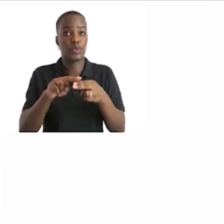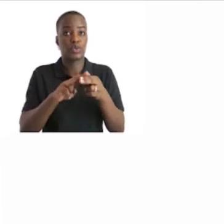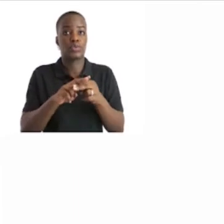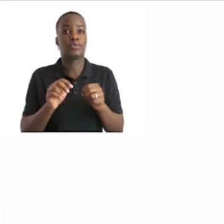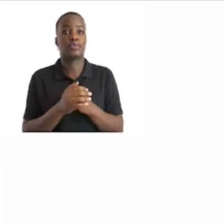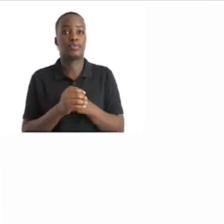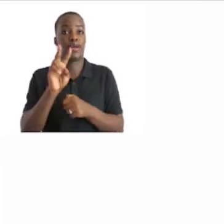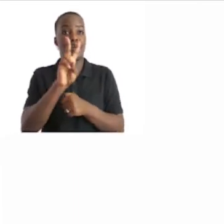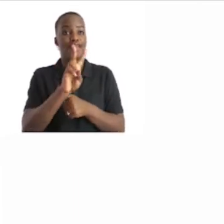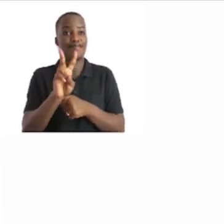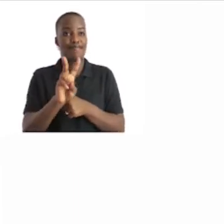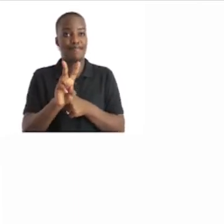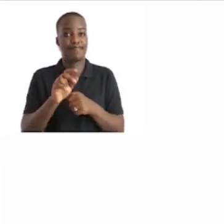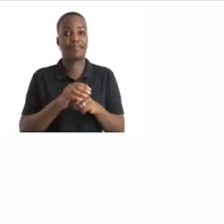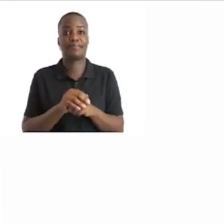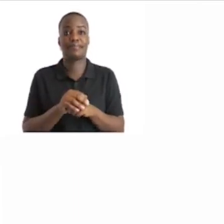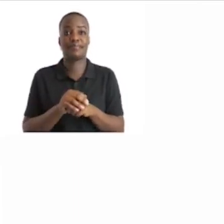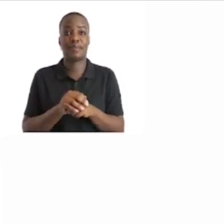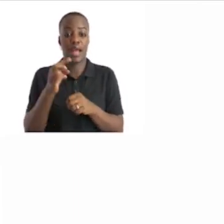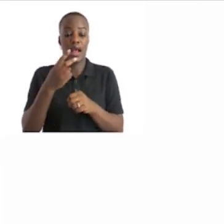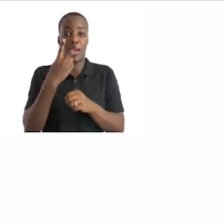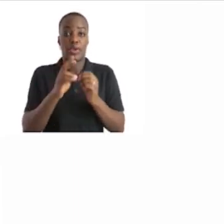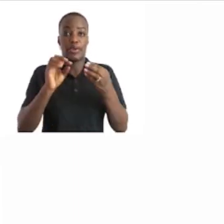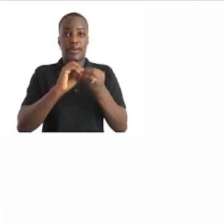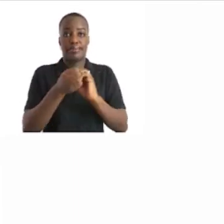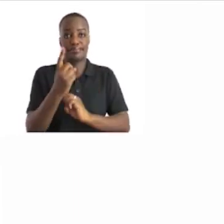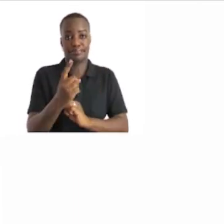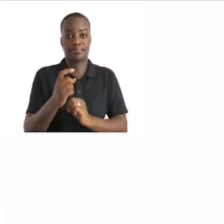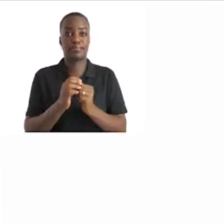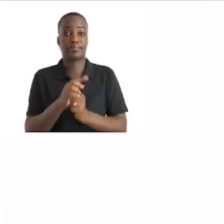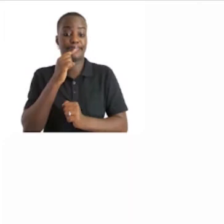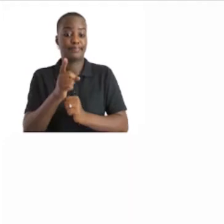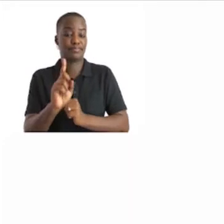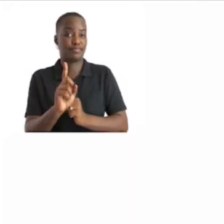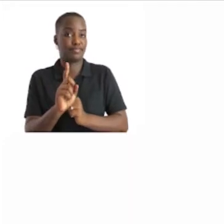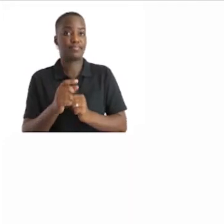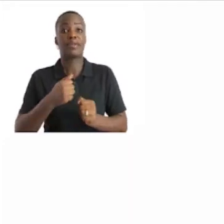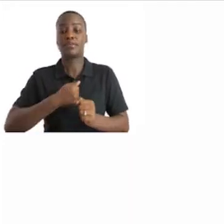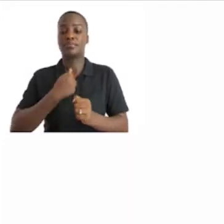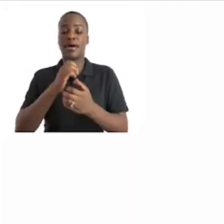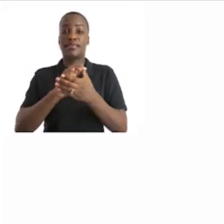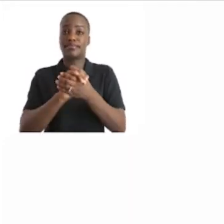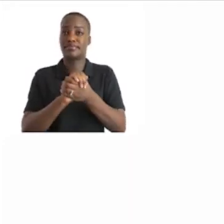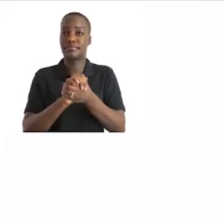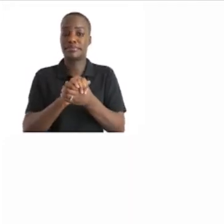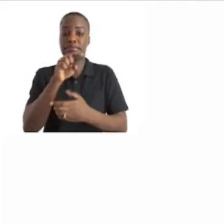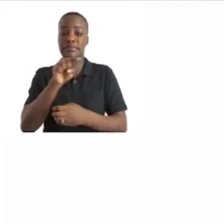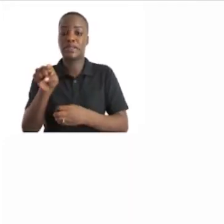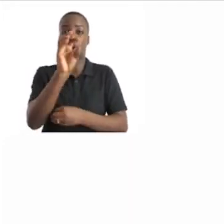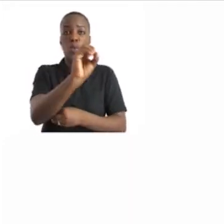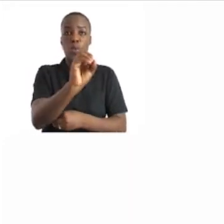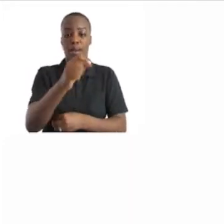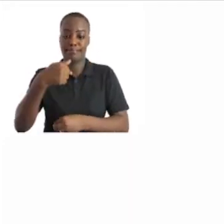verbs. Let's take a look at number 1. Number 1 says, my friend dash